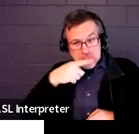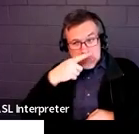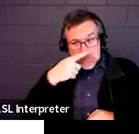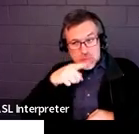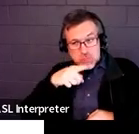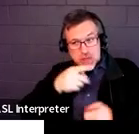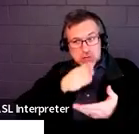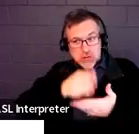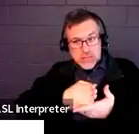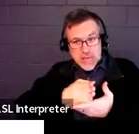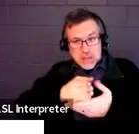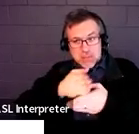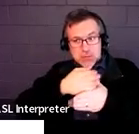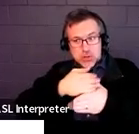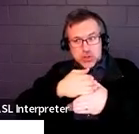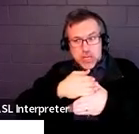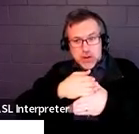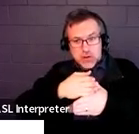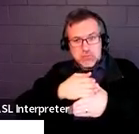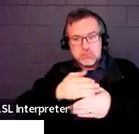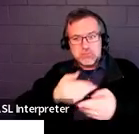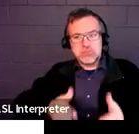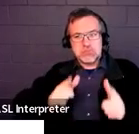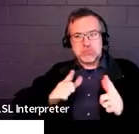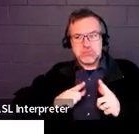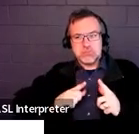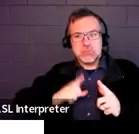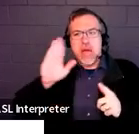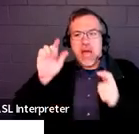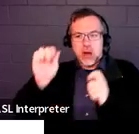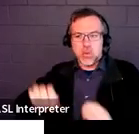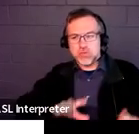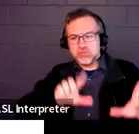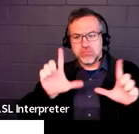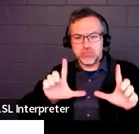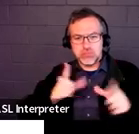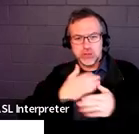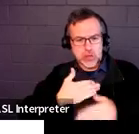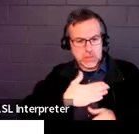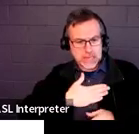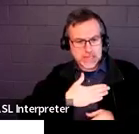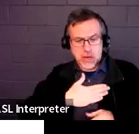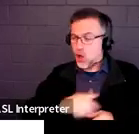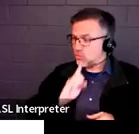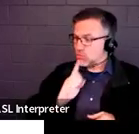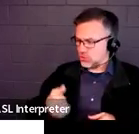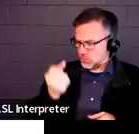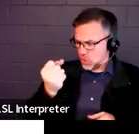stop sharing and then I will share my presentation if that's okay? Absolutely.